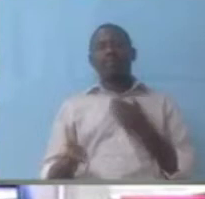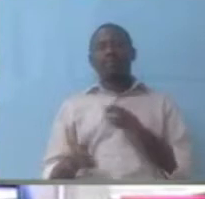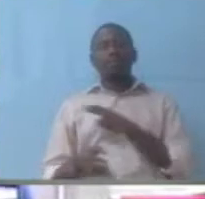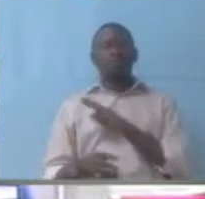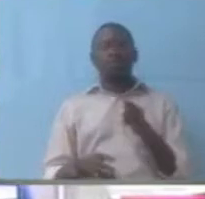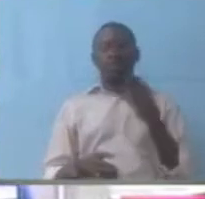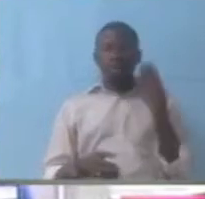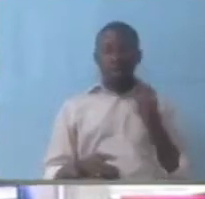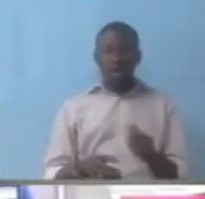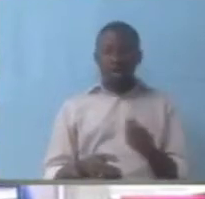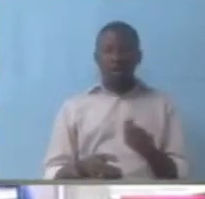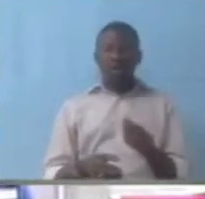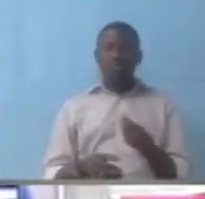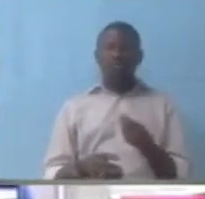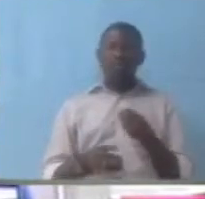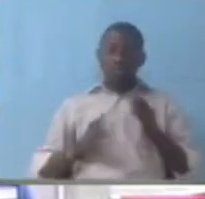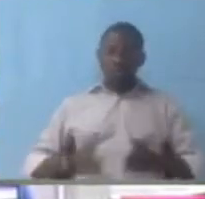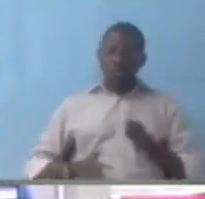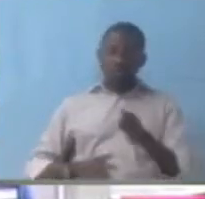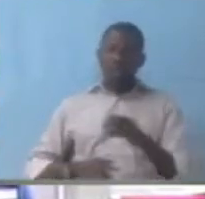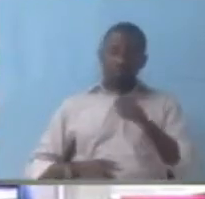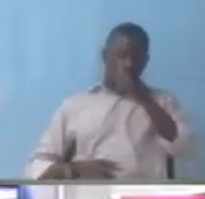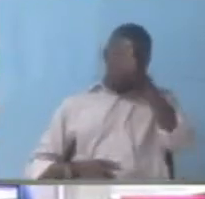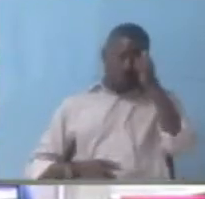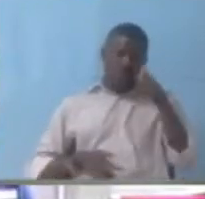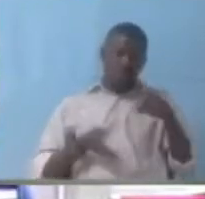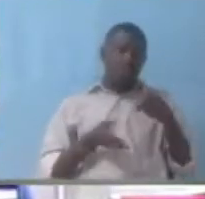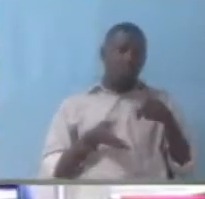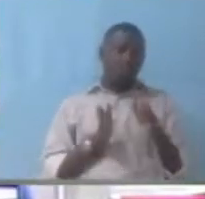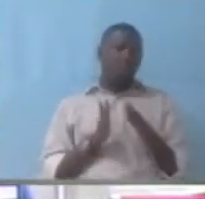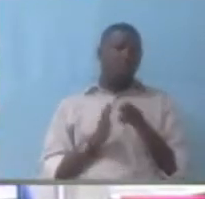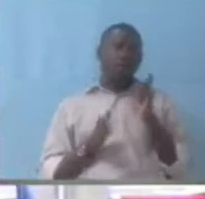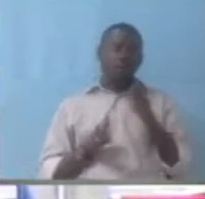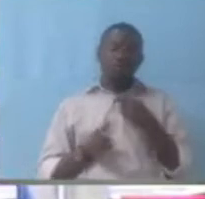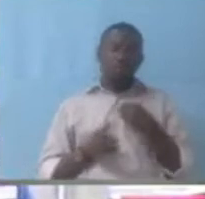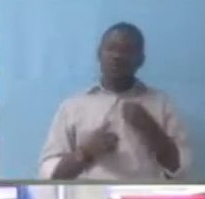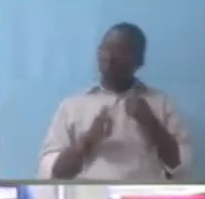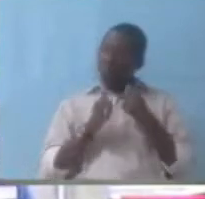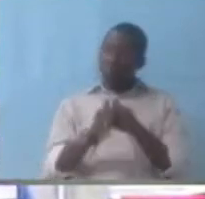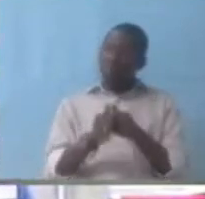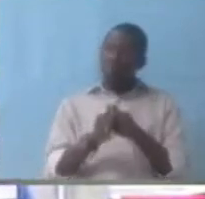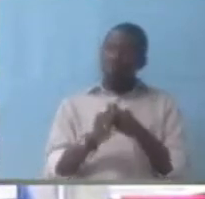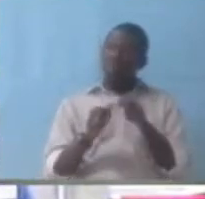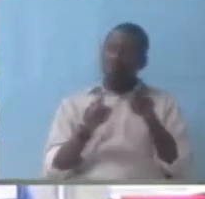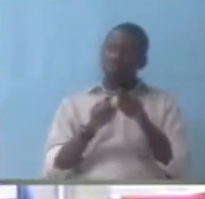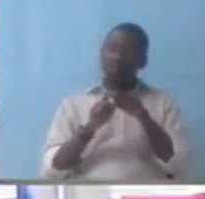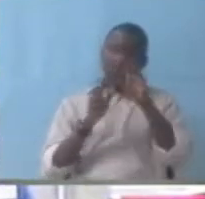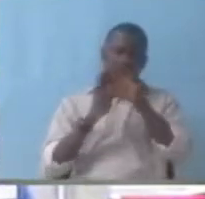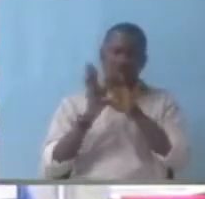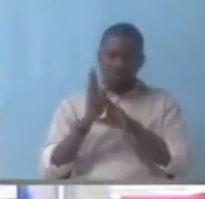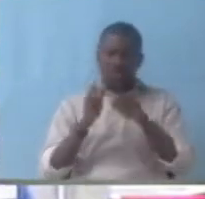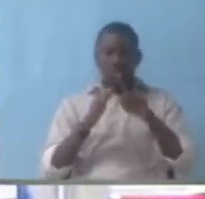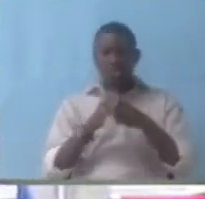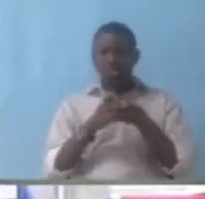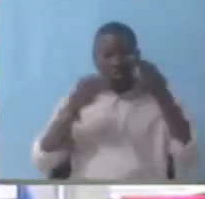how fundamental human rights operate. They should operate freely by law or by the constitution. Manke silo di